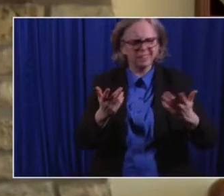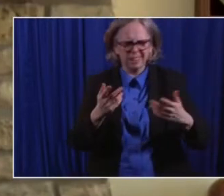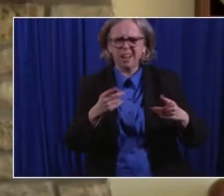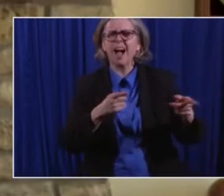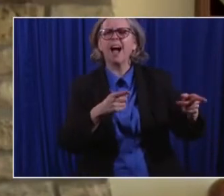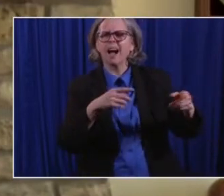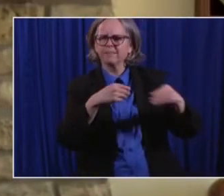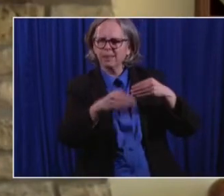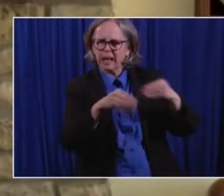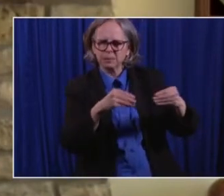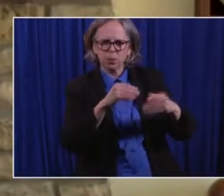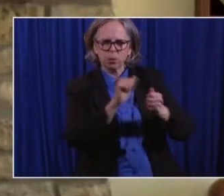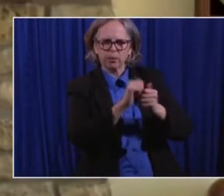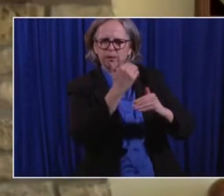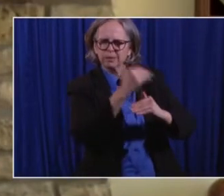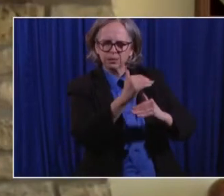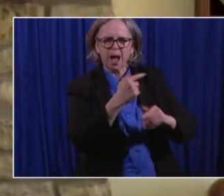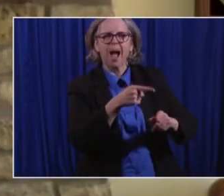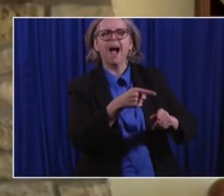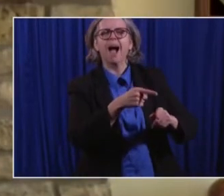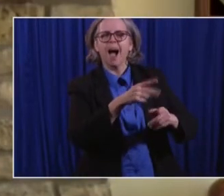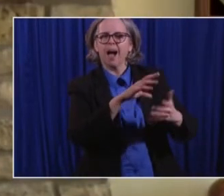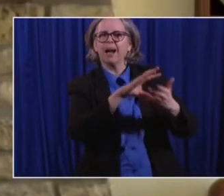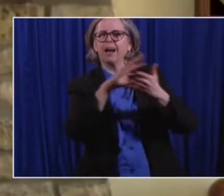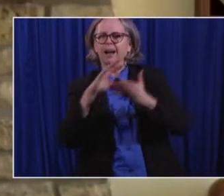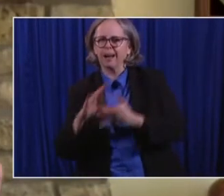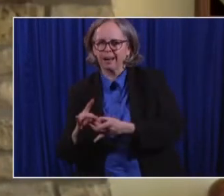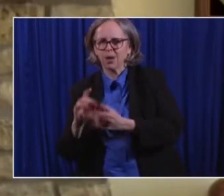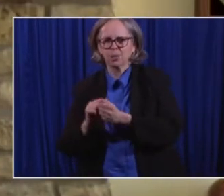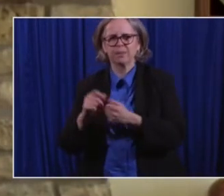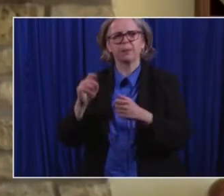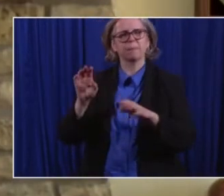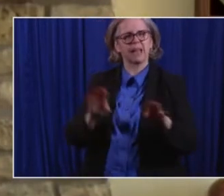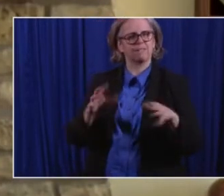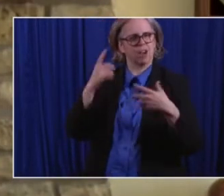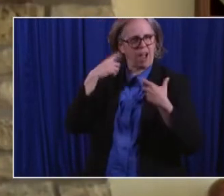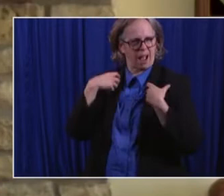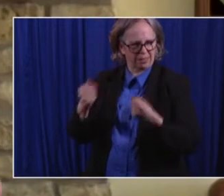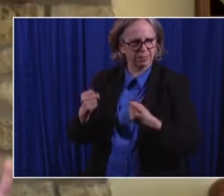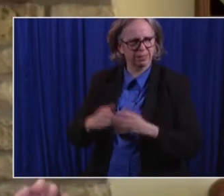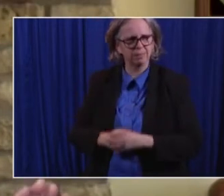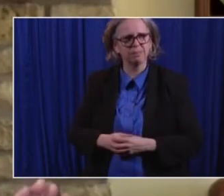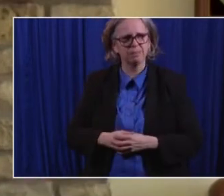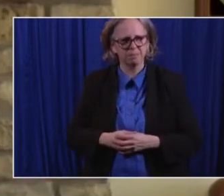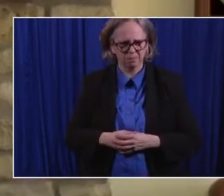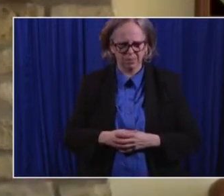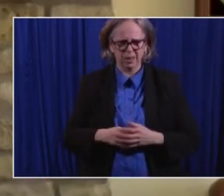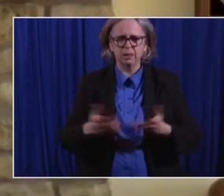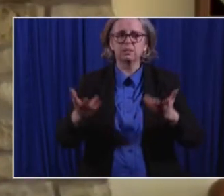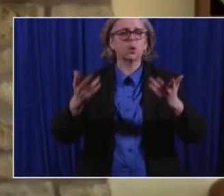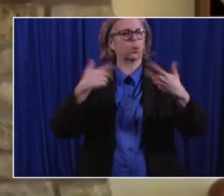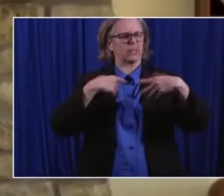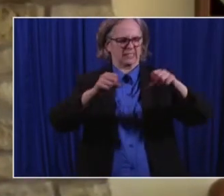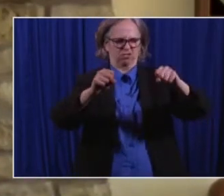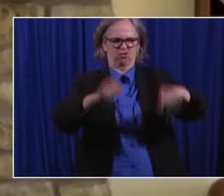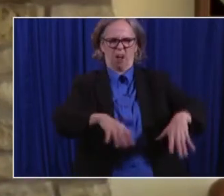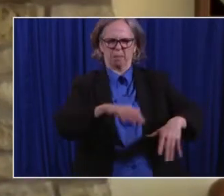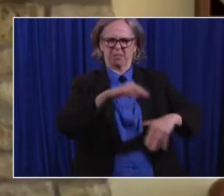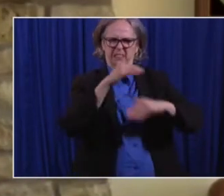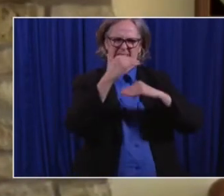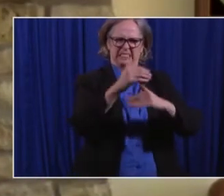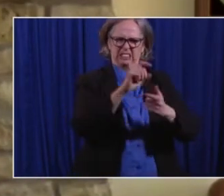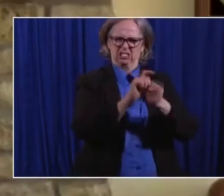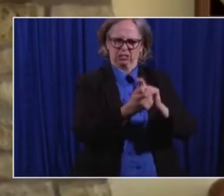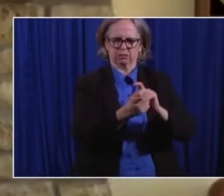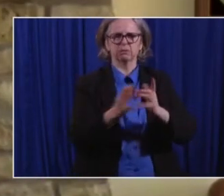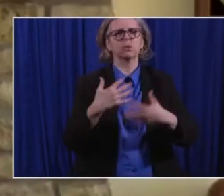seeing a significant change in our hospitals. These were not our regulations, these are the hospitals, but they're making changes as well, and certainly allowing a